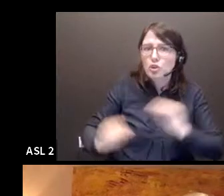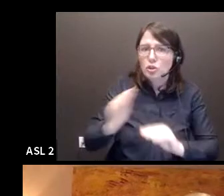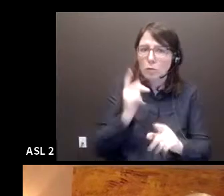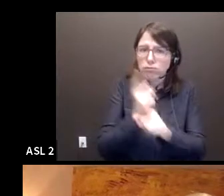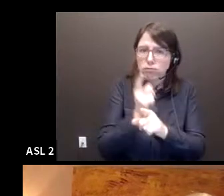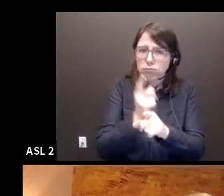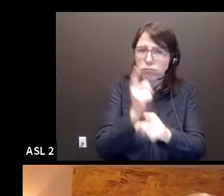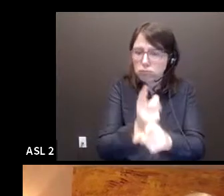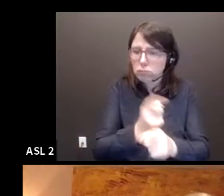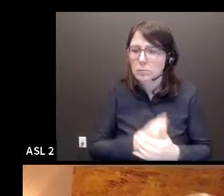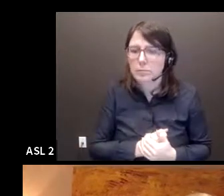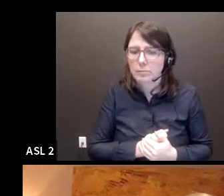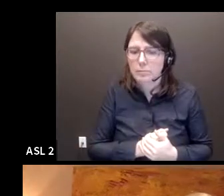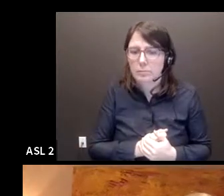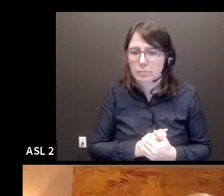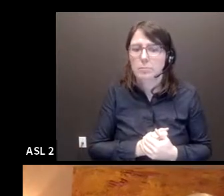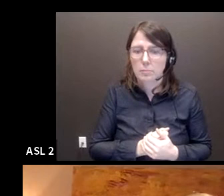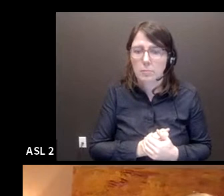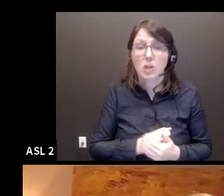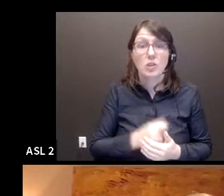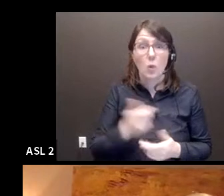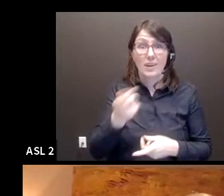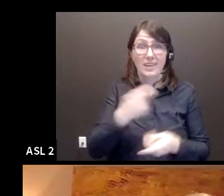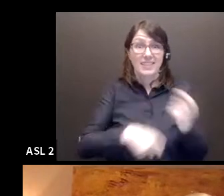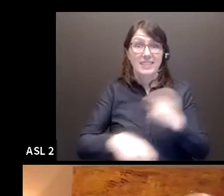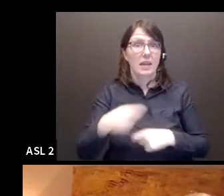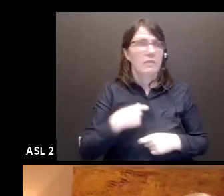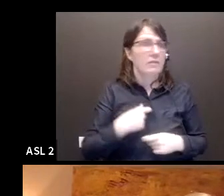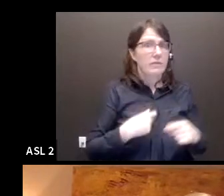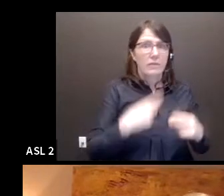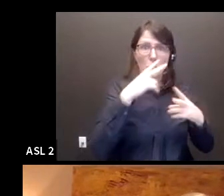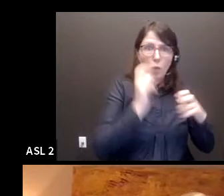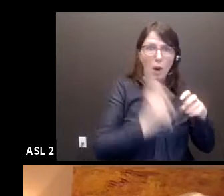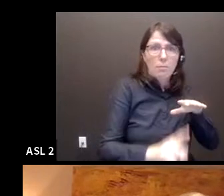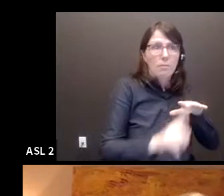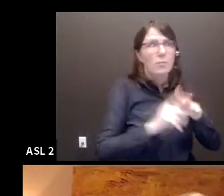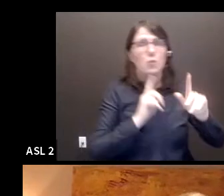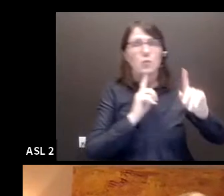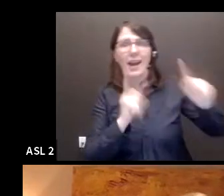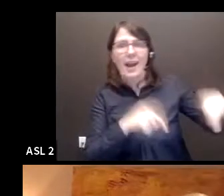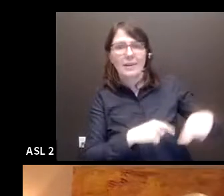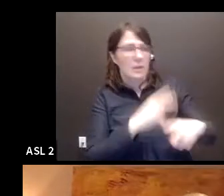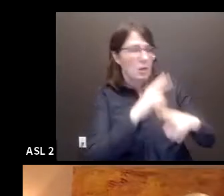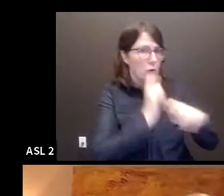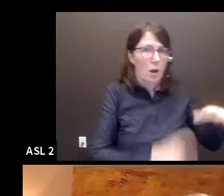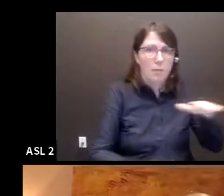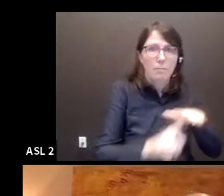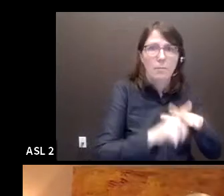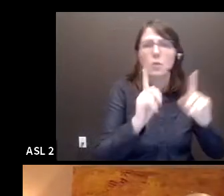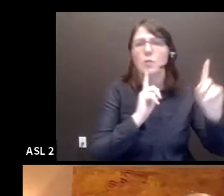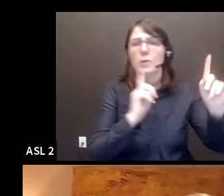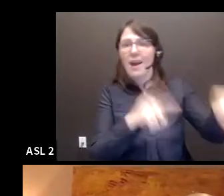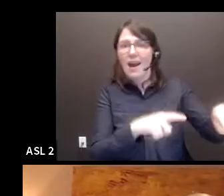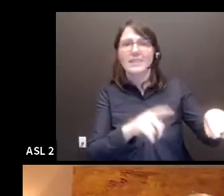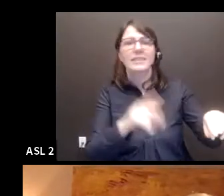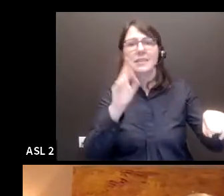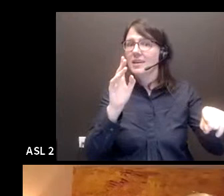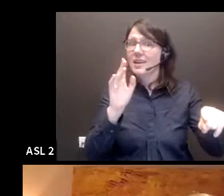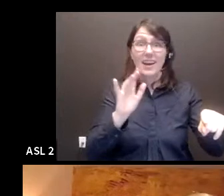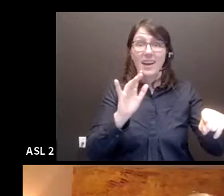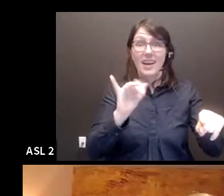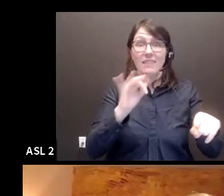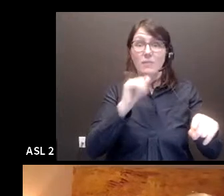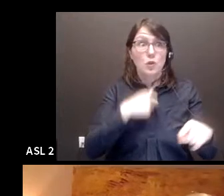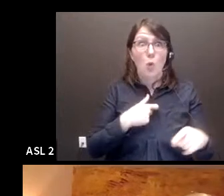on that reactive enforcement model it will continue to be exponentially costly slowly set and unless